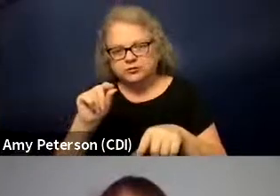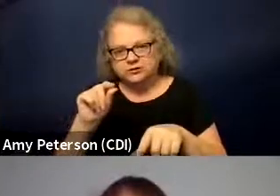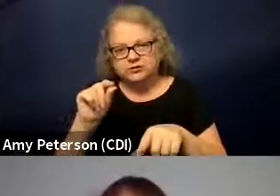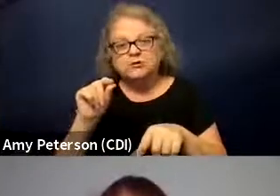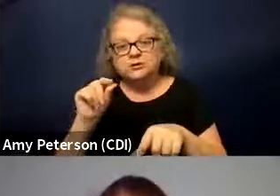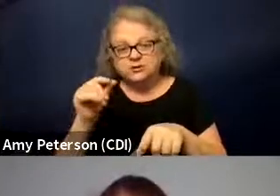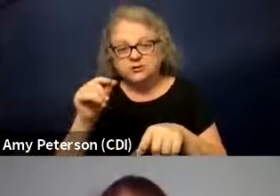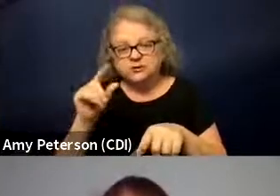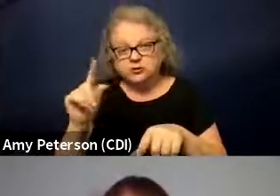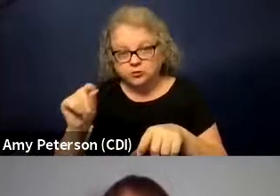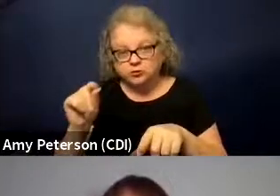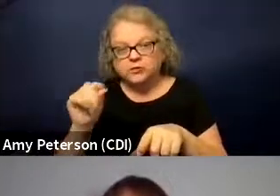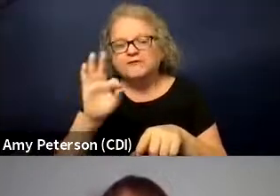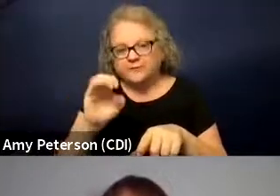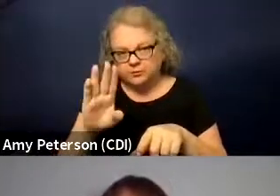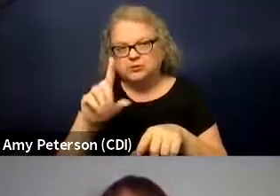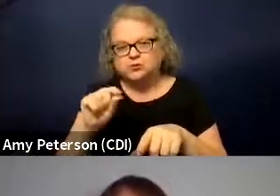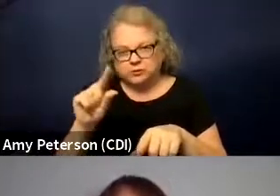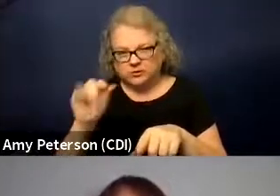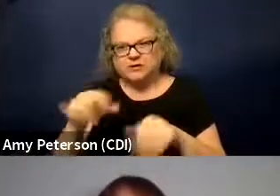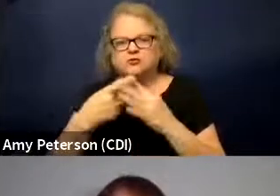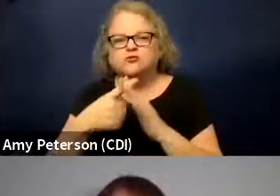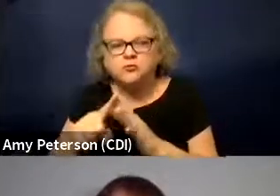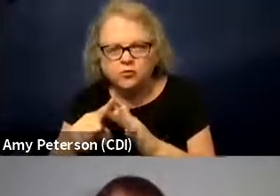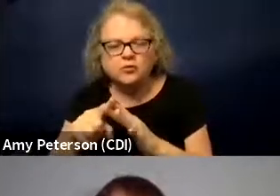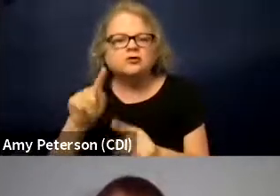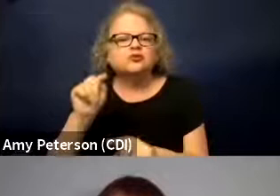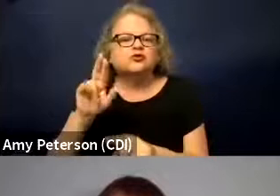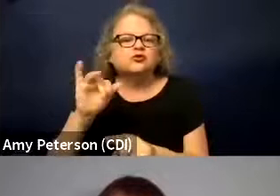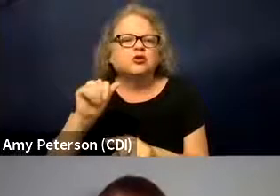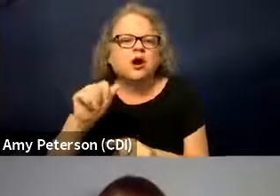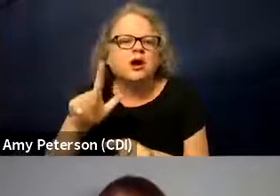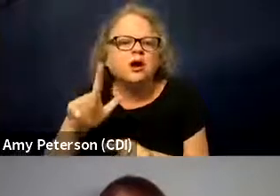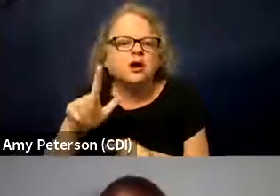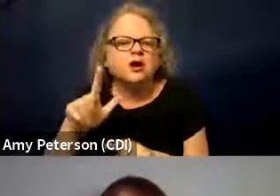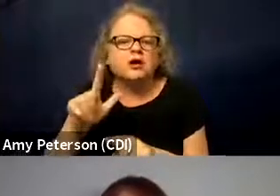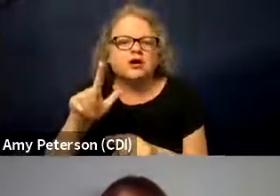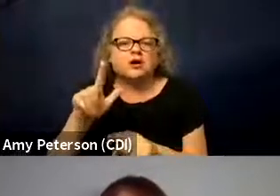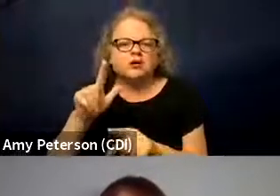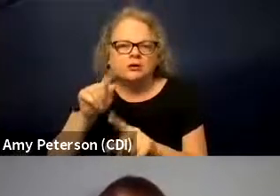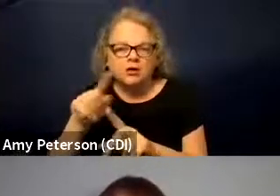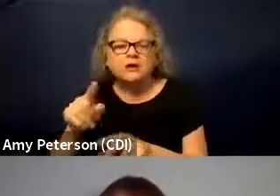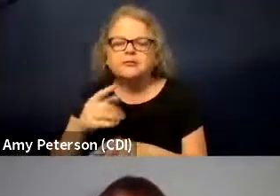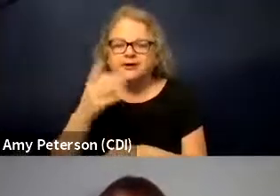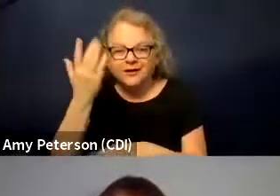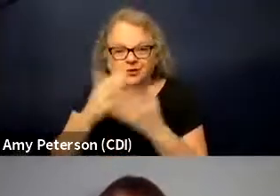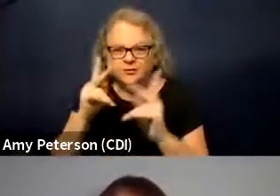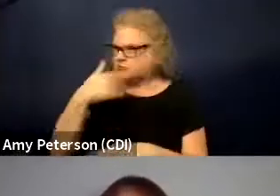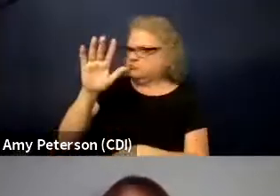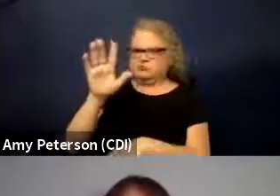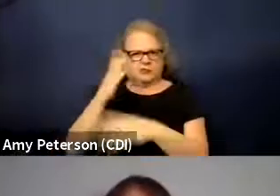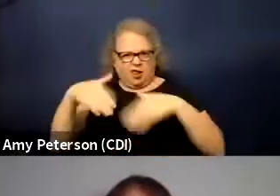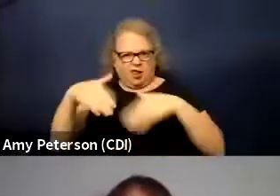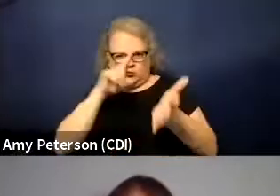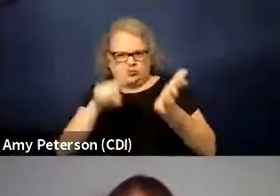making a targeted vaccine. The other thing that was different in creating this vaccine were